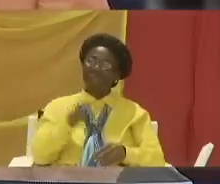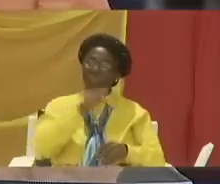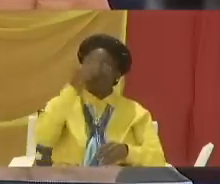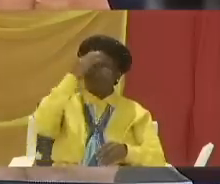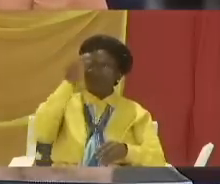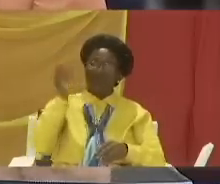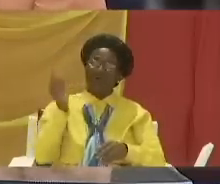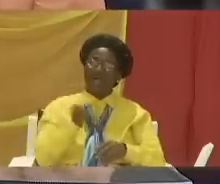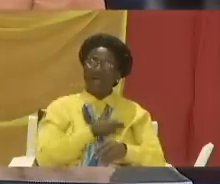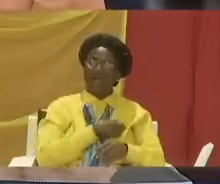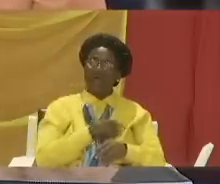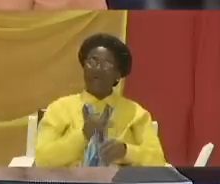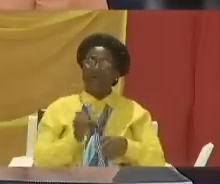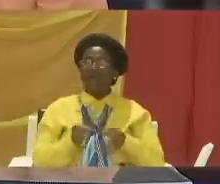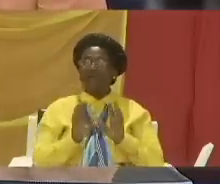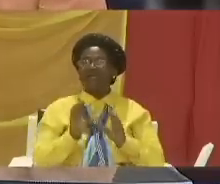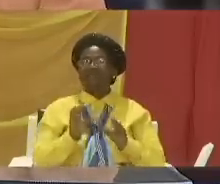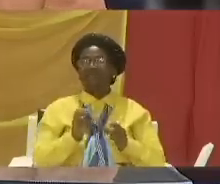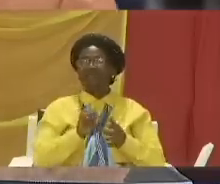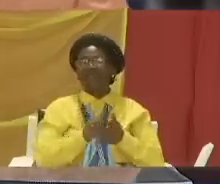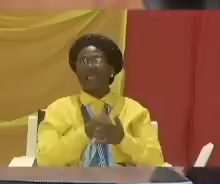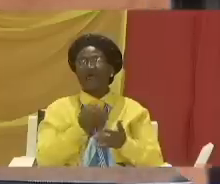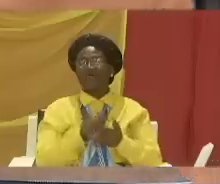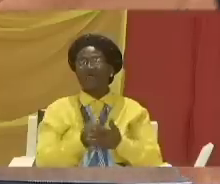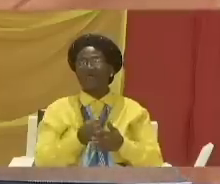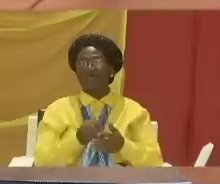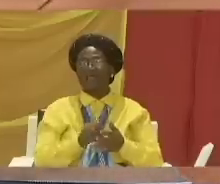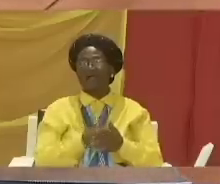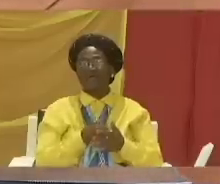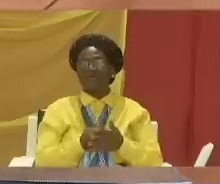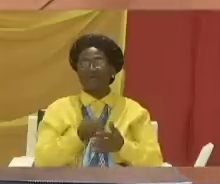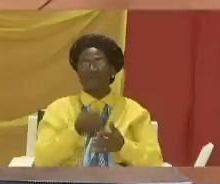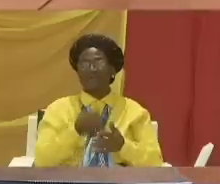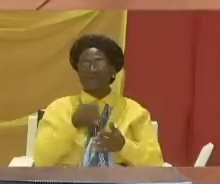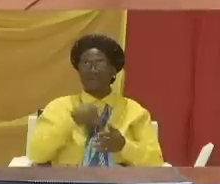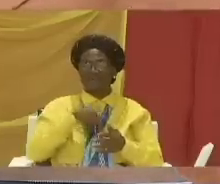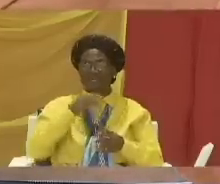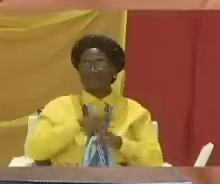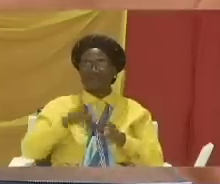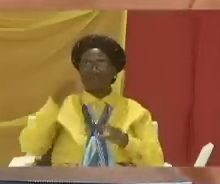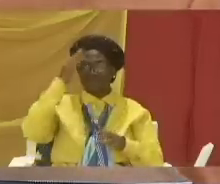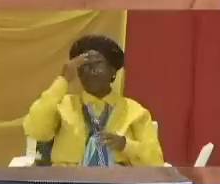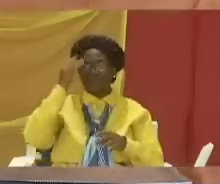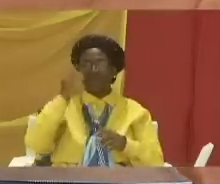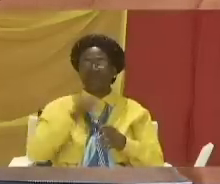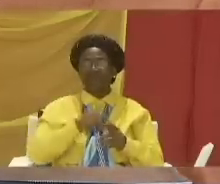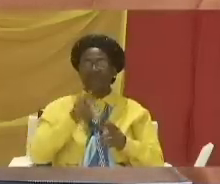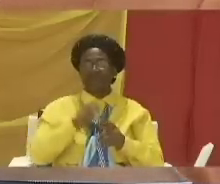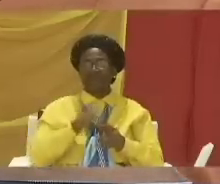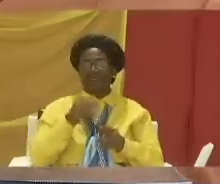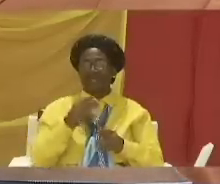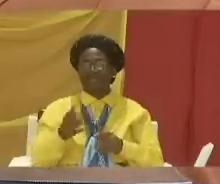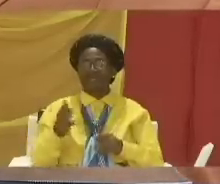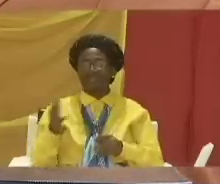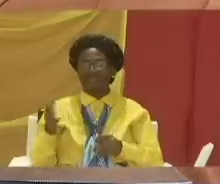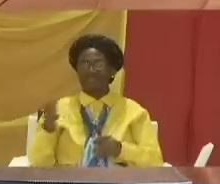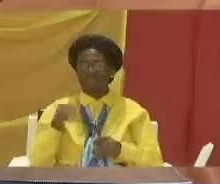And in economy, I don't know whether things have changed. In economy,